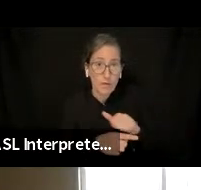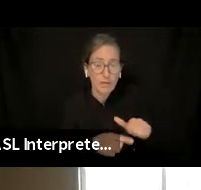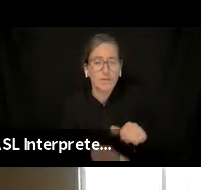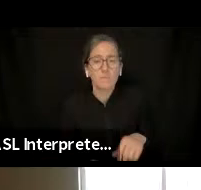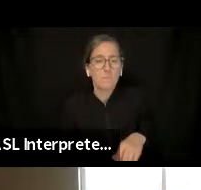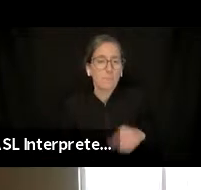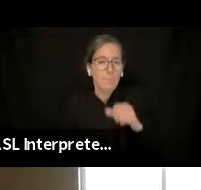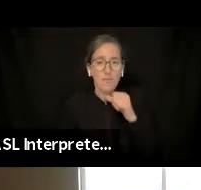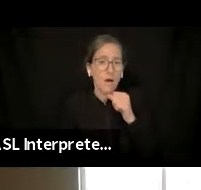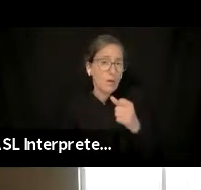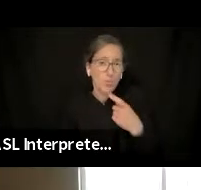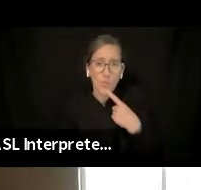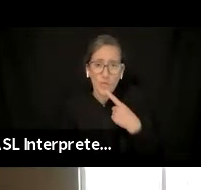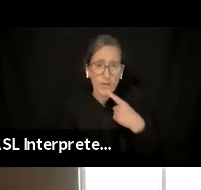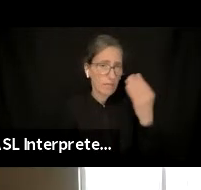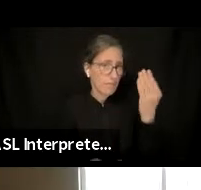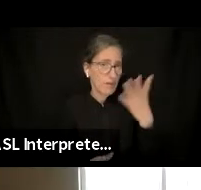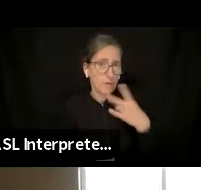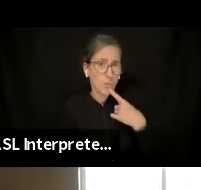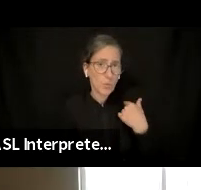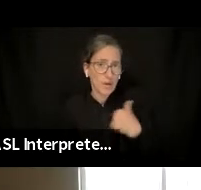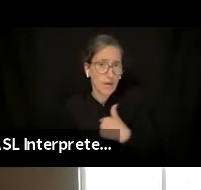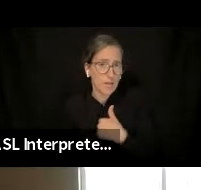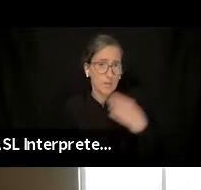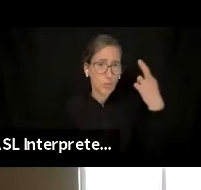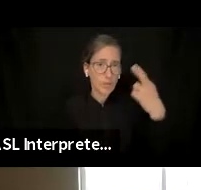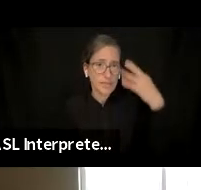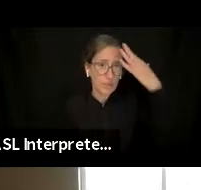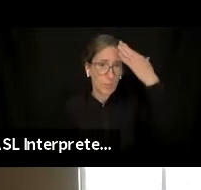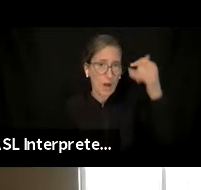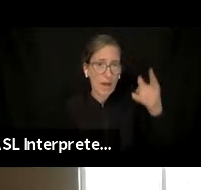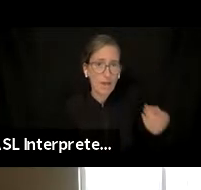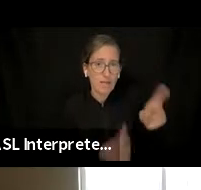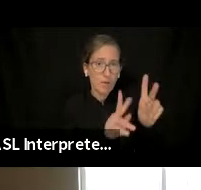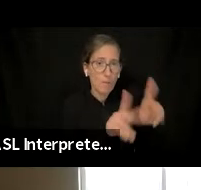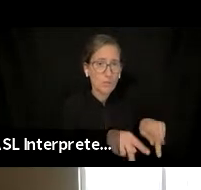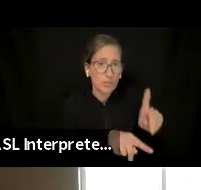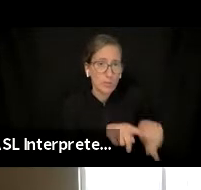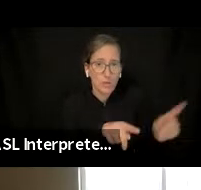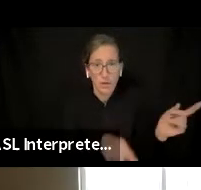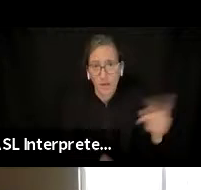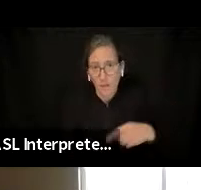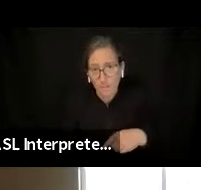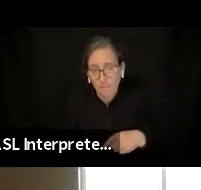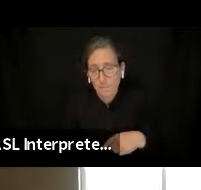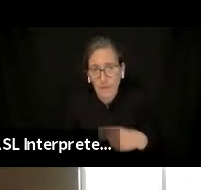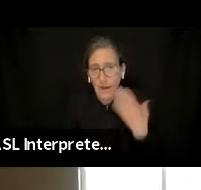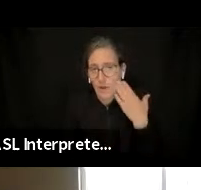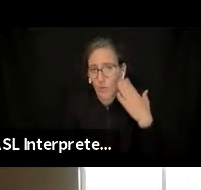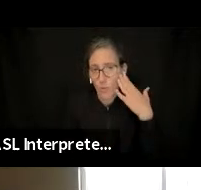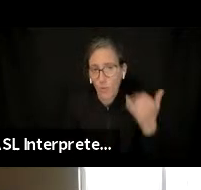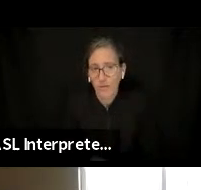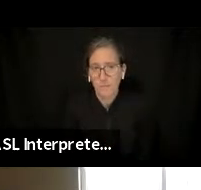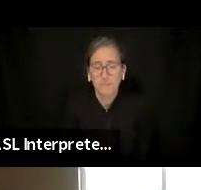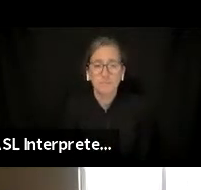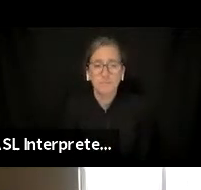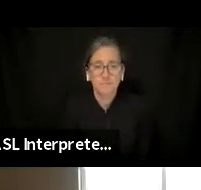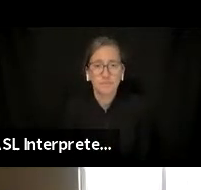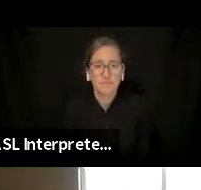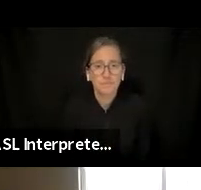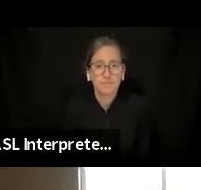a reason why that council member was not able to attend. I don't know the reasoning behind why.